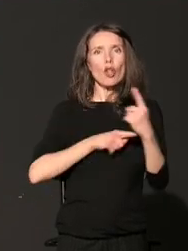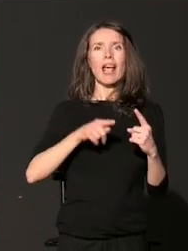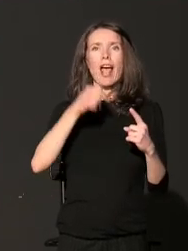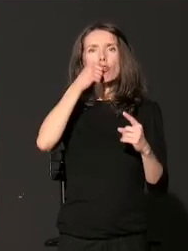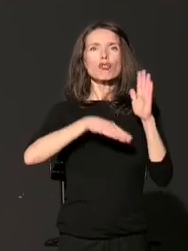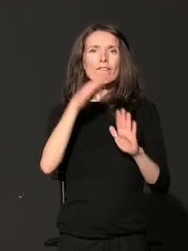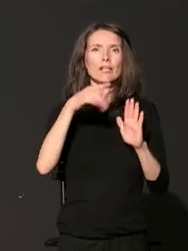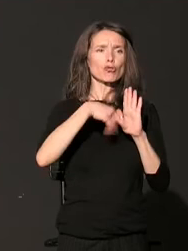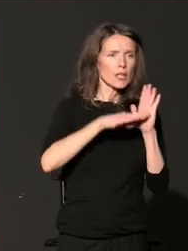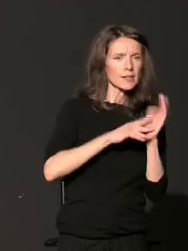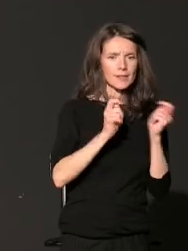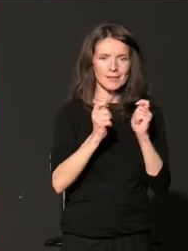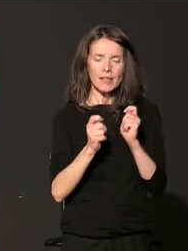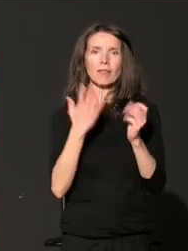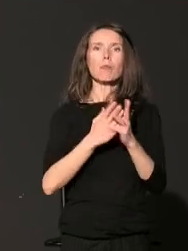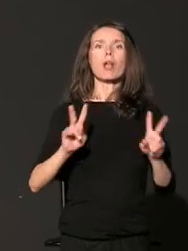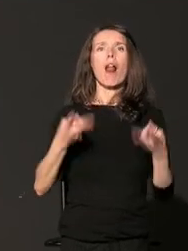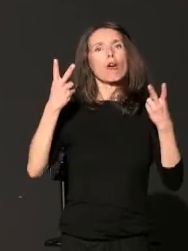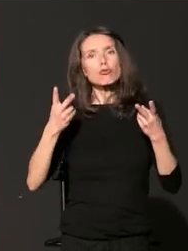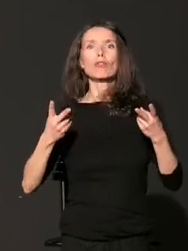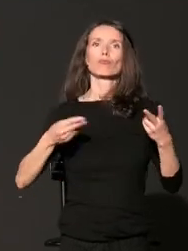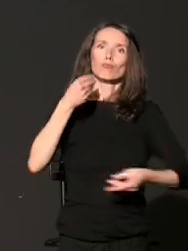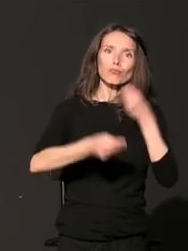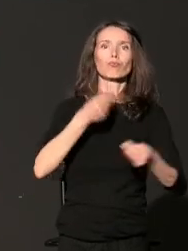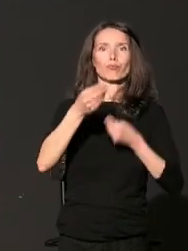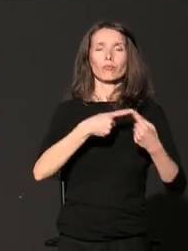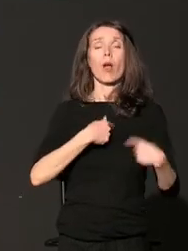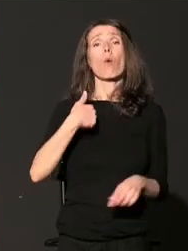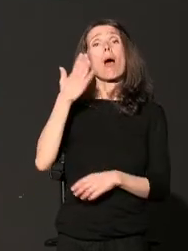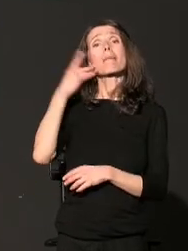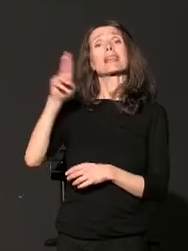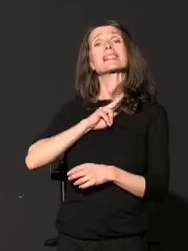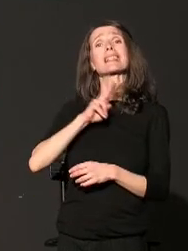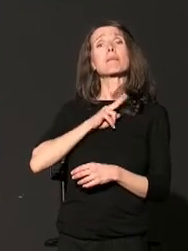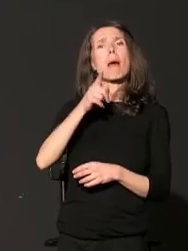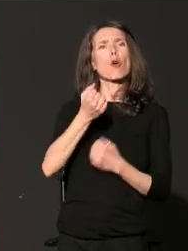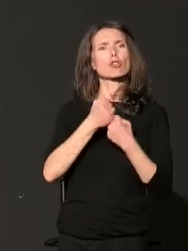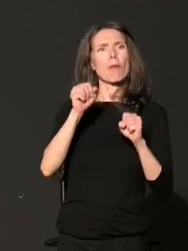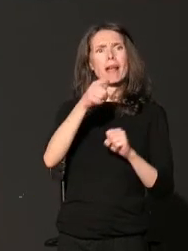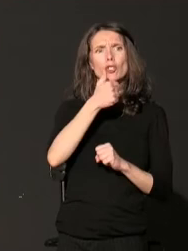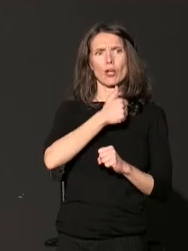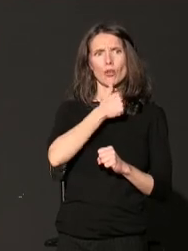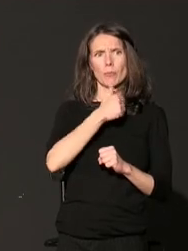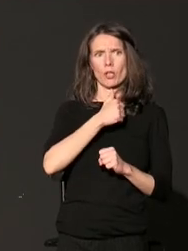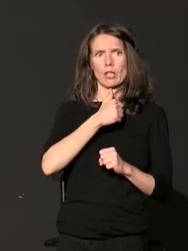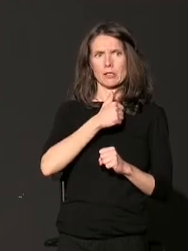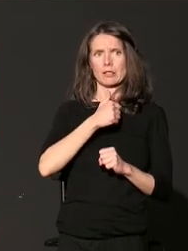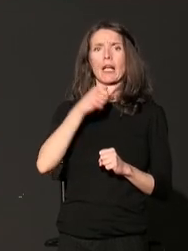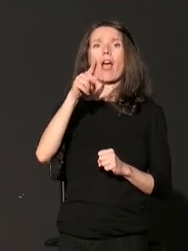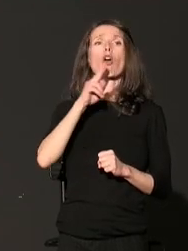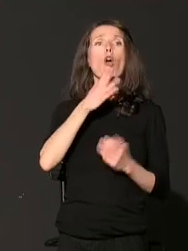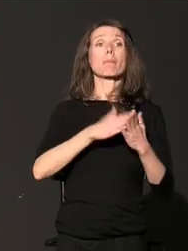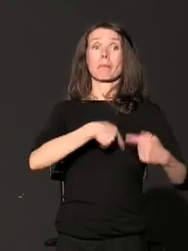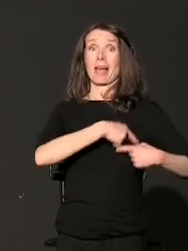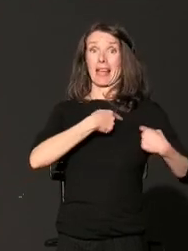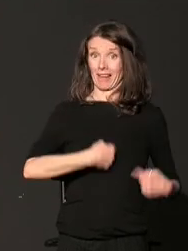type of charitable giving. We have tax deductions on food donations. And so the extent that Serbia can start to look at itself as a